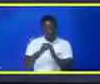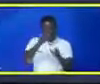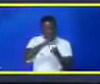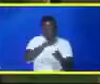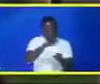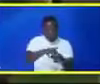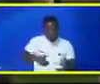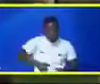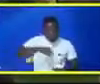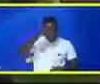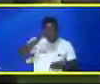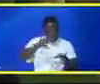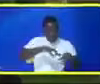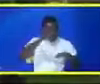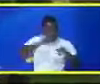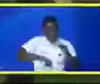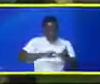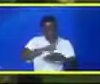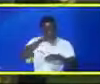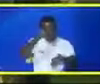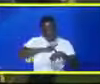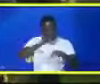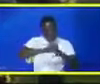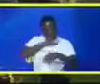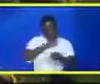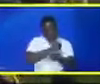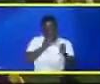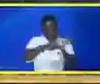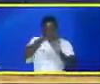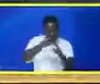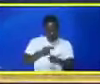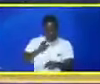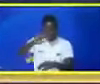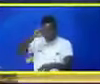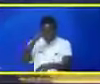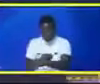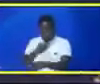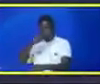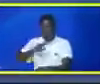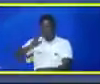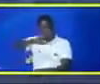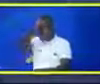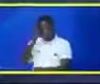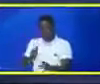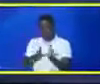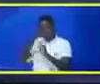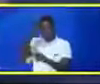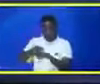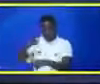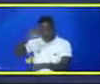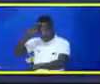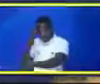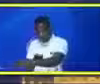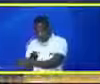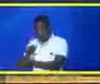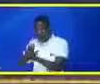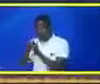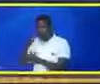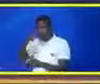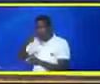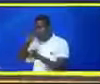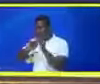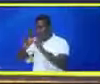aloud, amen. Ghana, your sons will not be armed robbers. Your sons will not be corrupt